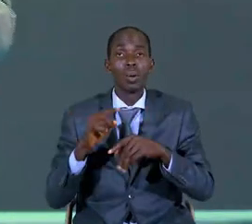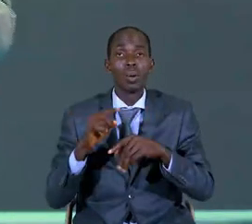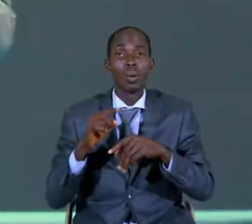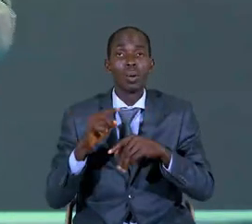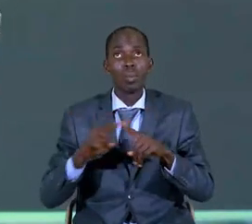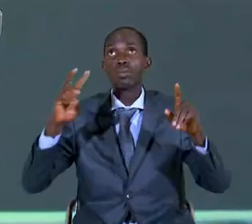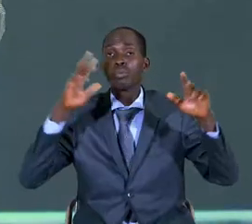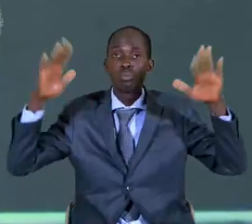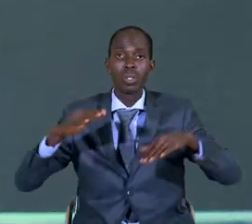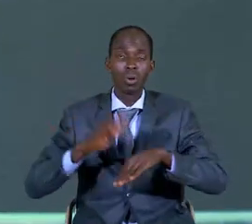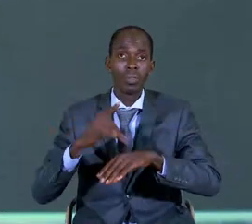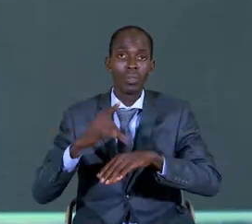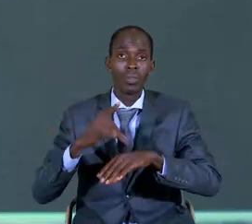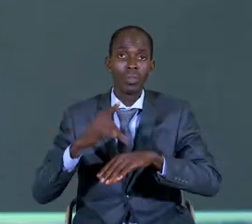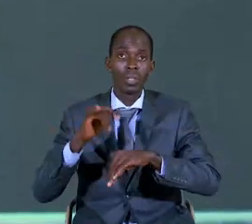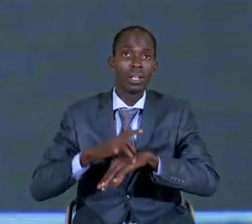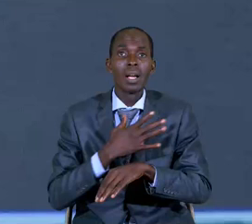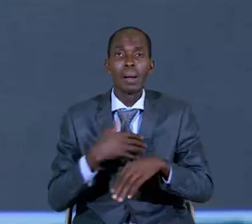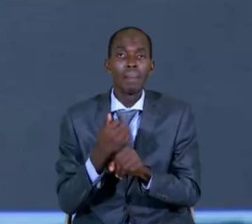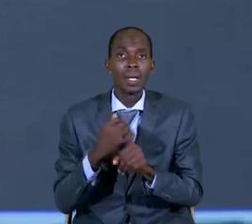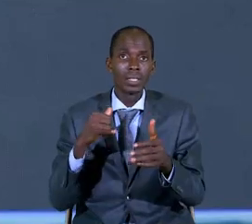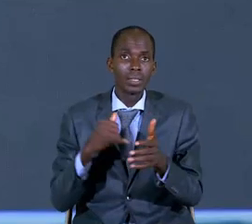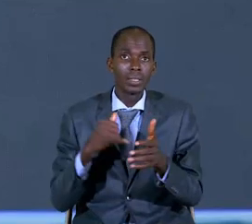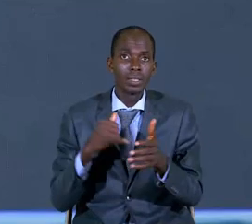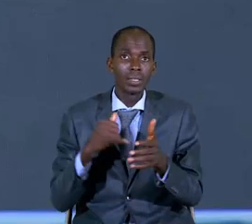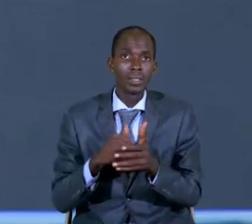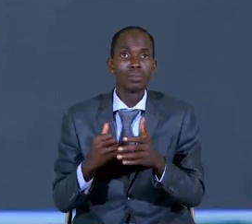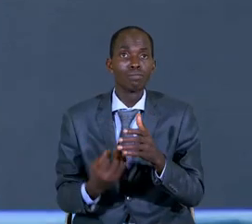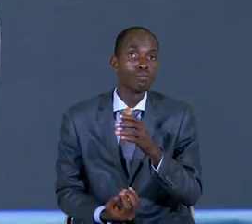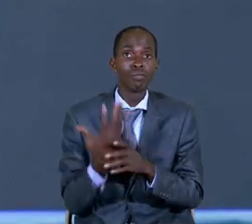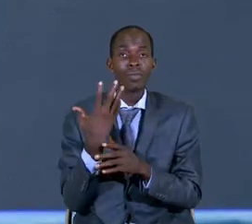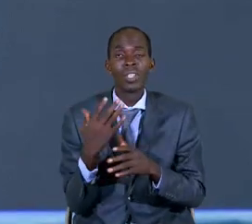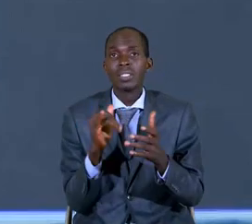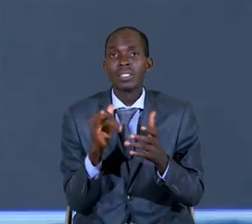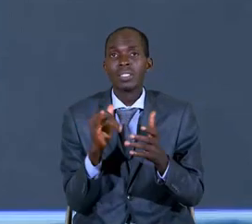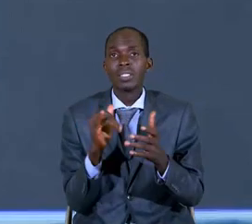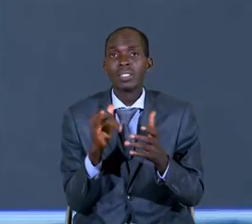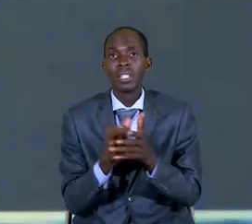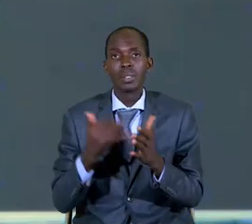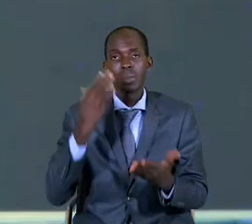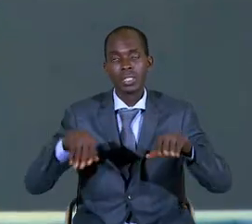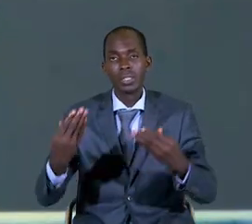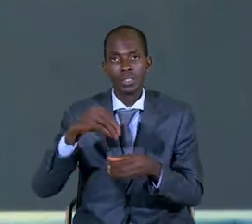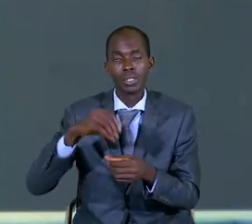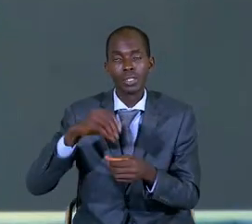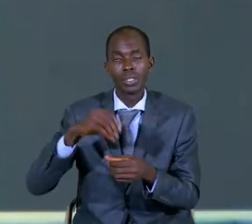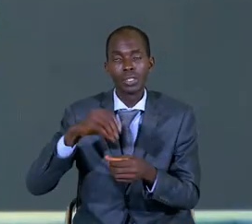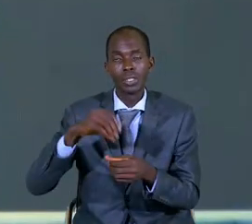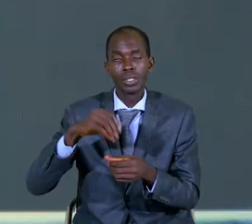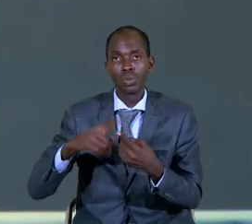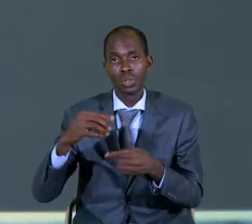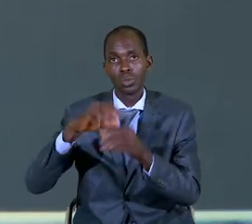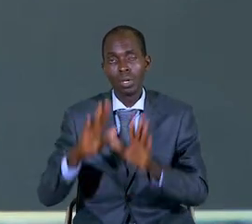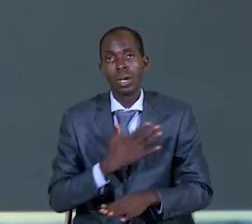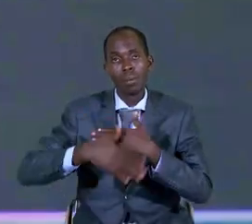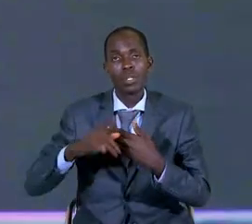the earth and make it bring forth and bud, that it may give seed to the sower and bread to